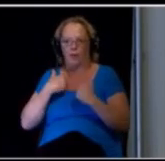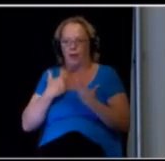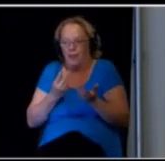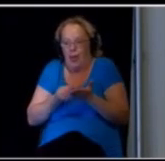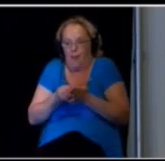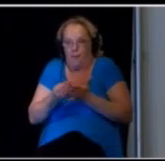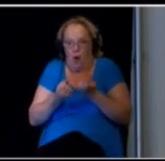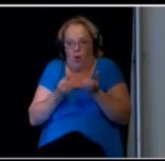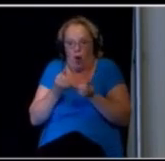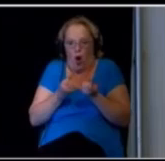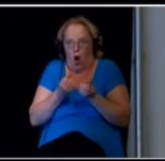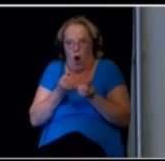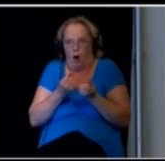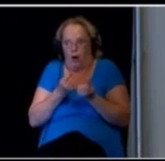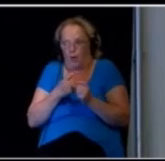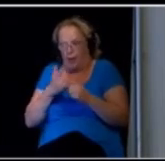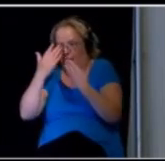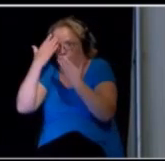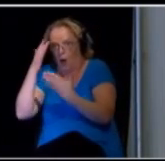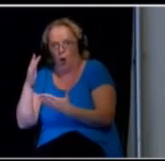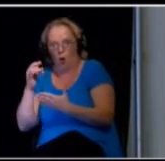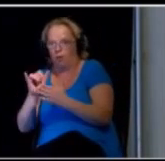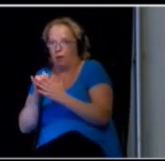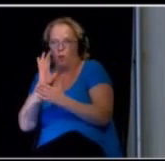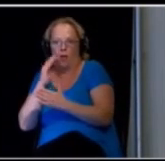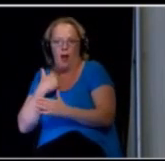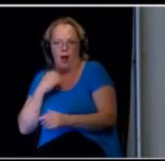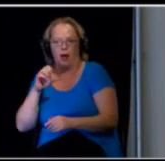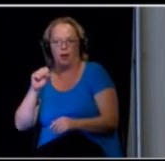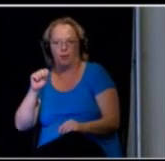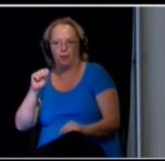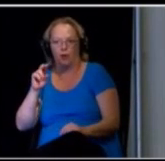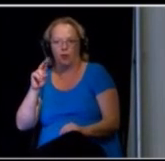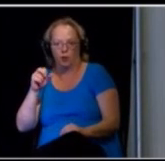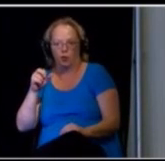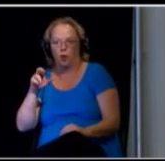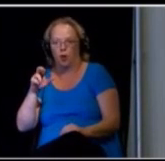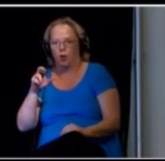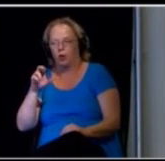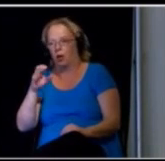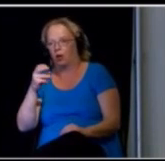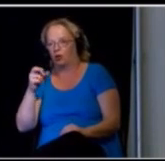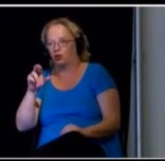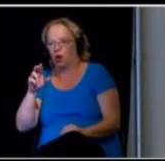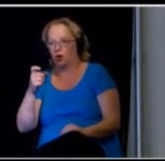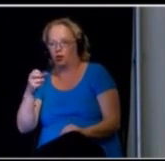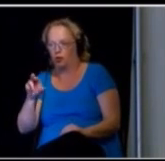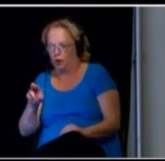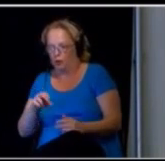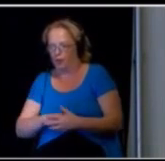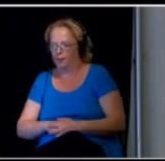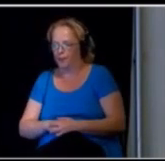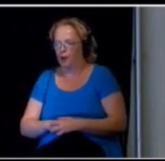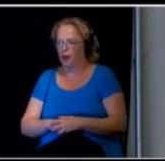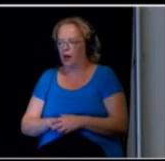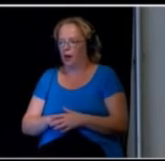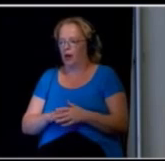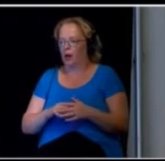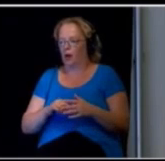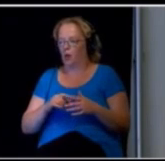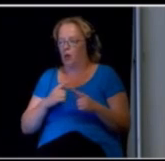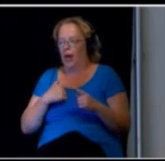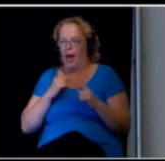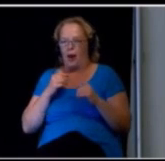not even knowing that there were going to be superchargers. And we'd actually put a high voltage